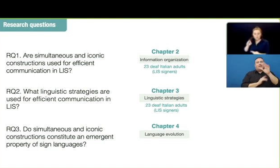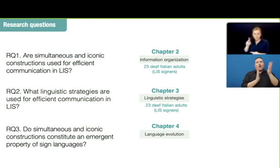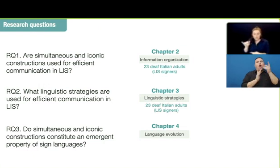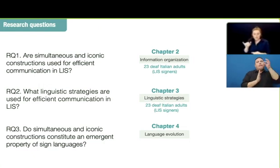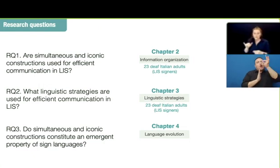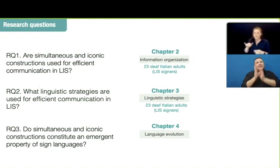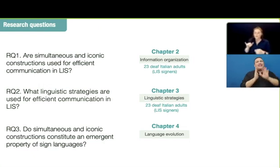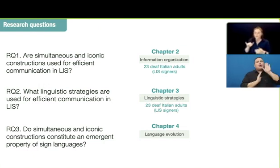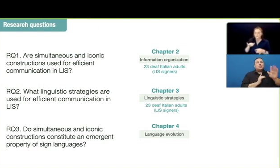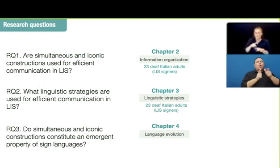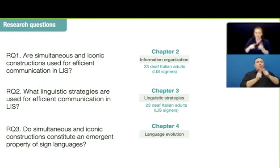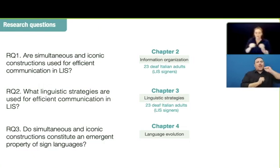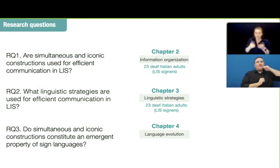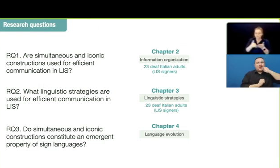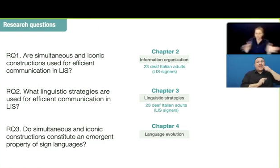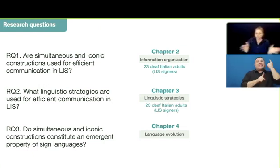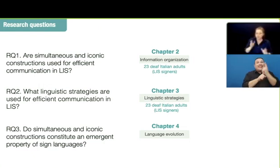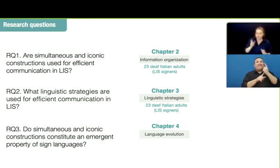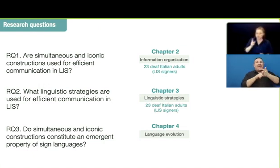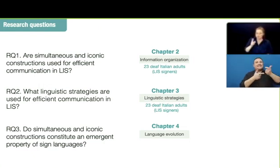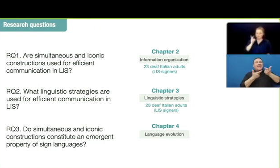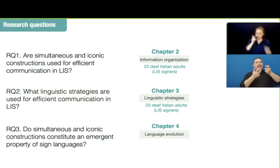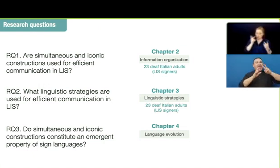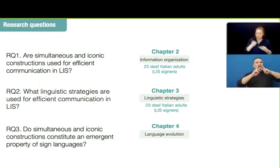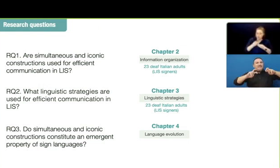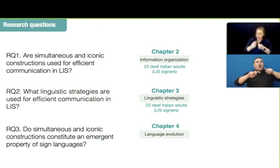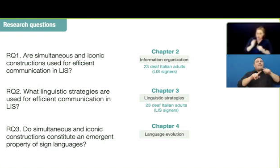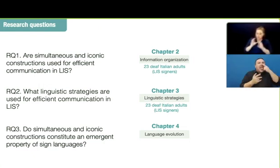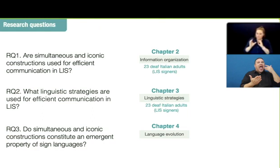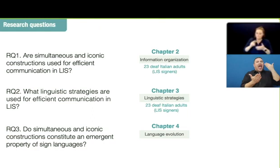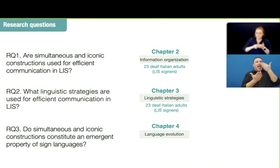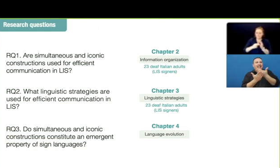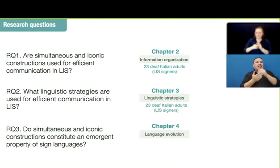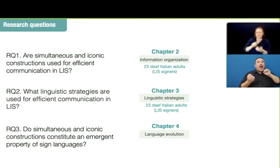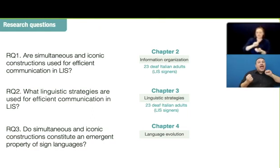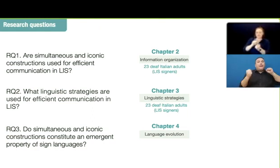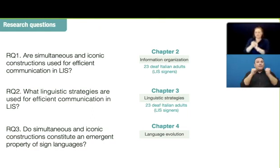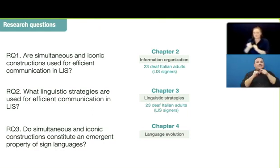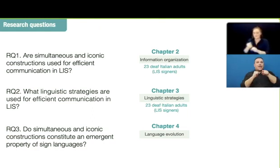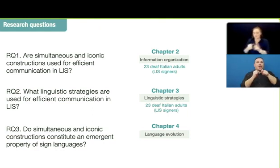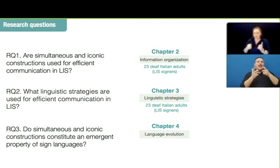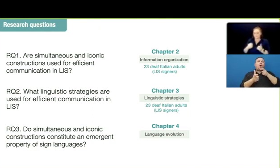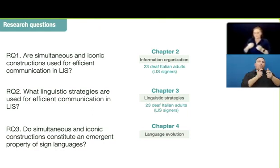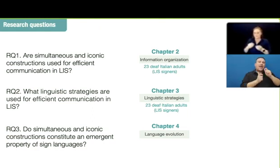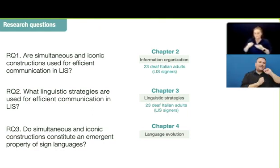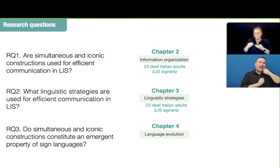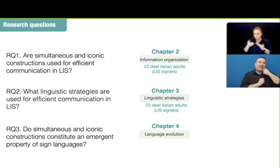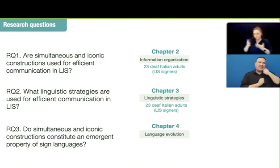for efficient communication, it must have evolved as an adaptation for pressure for communicative efficiency.